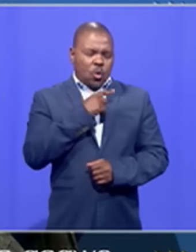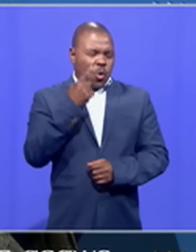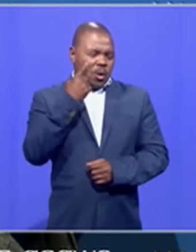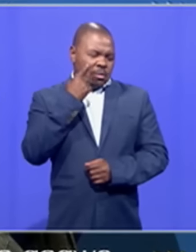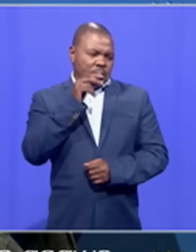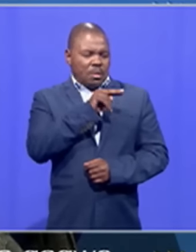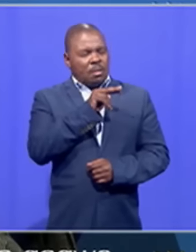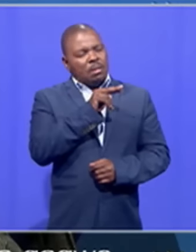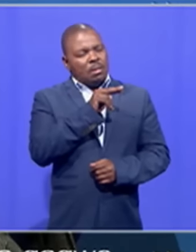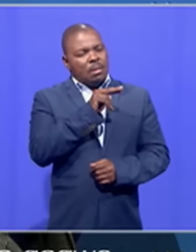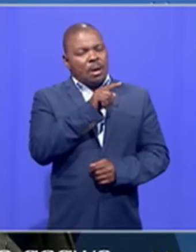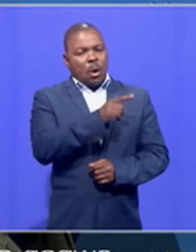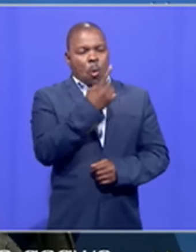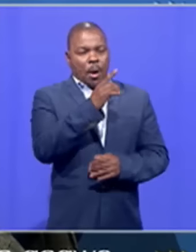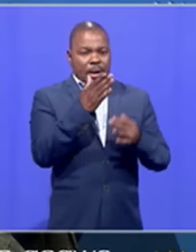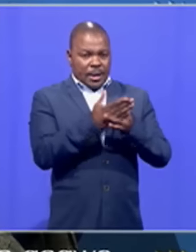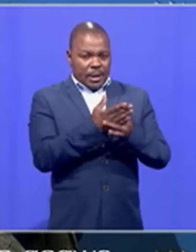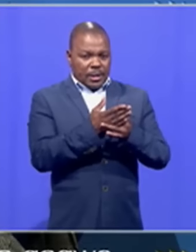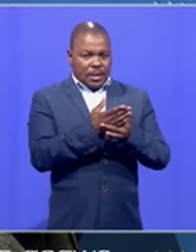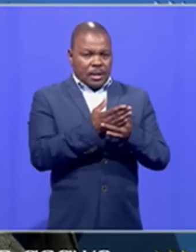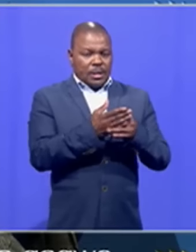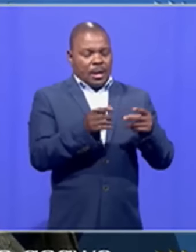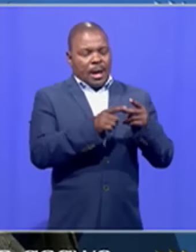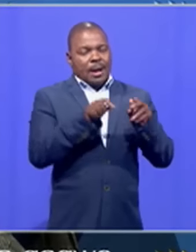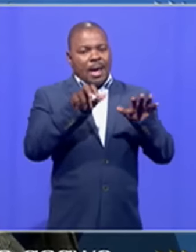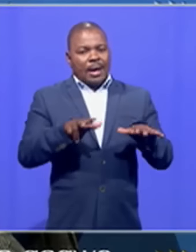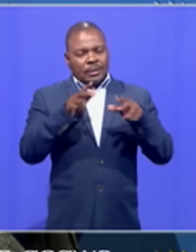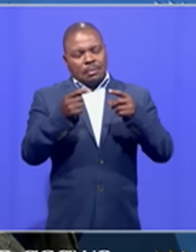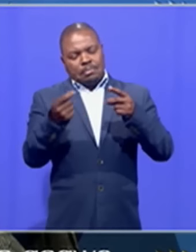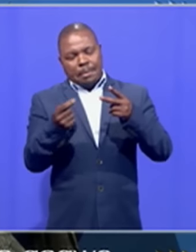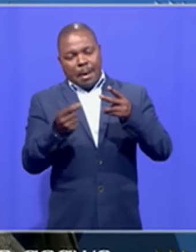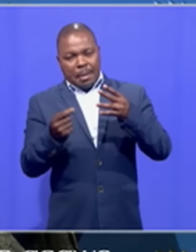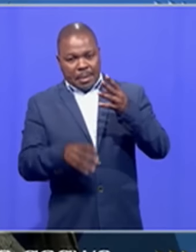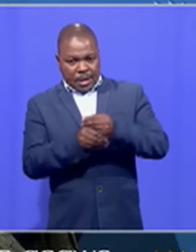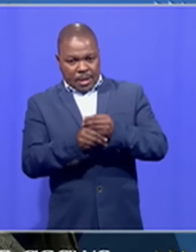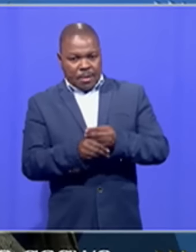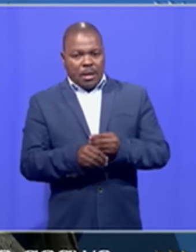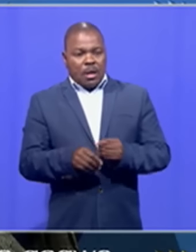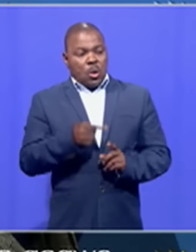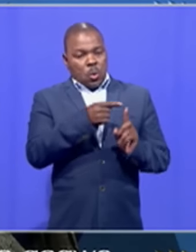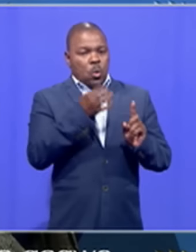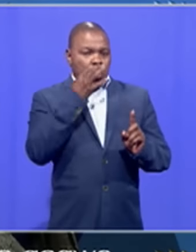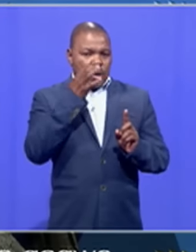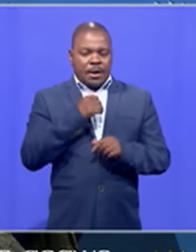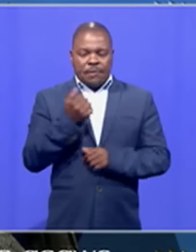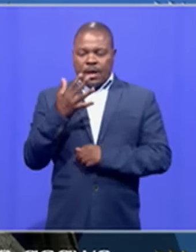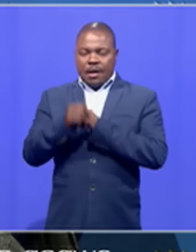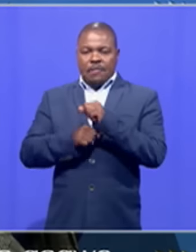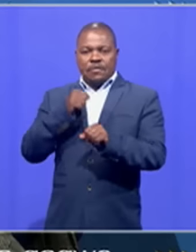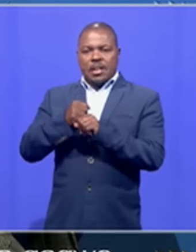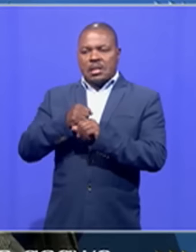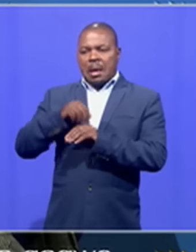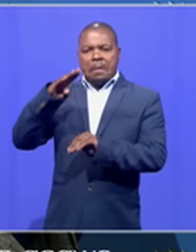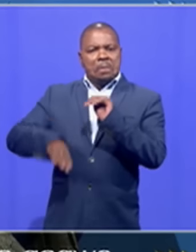that he talks about one case with 18 counts. And he indicates that he was sentenced to 5 years